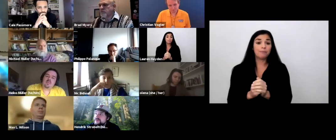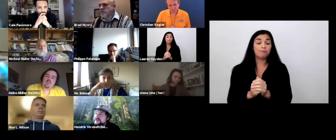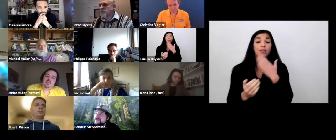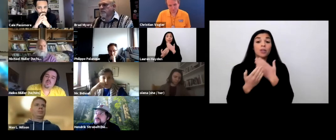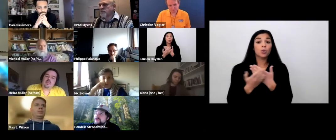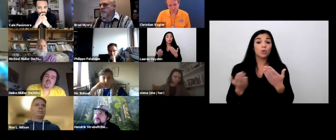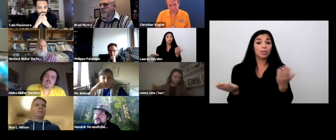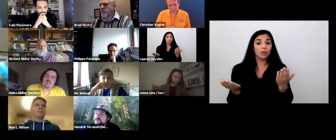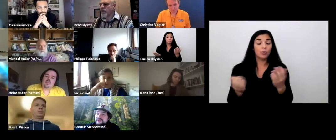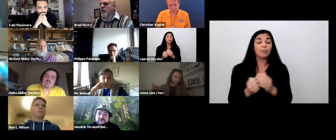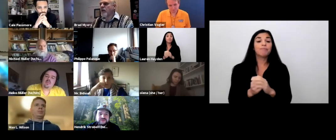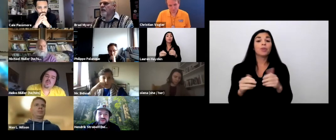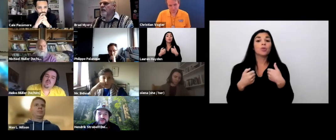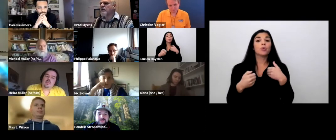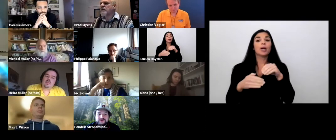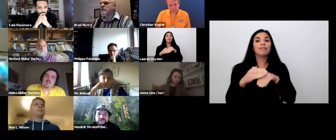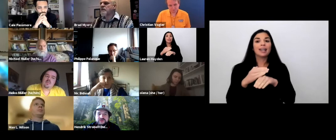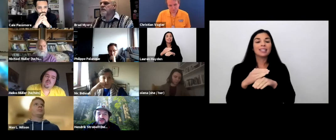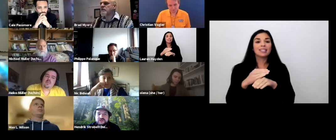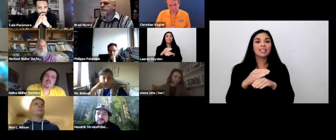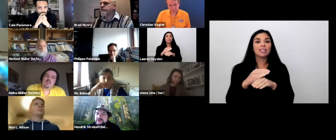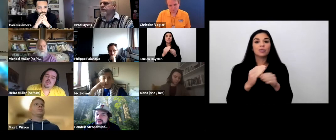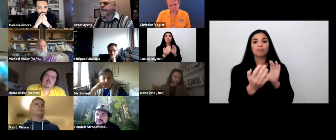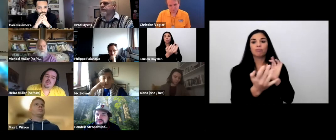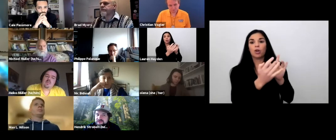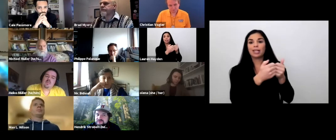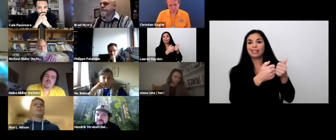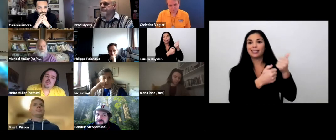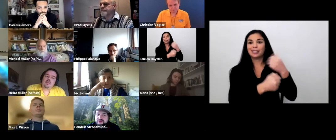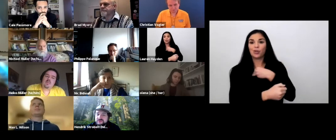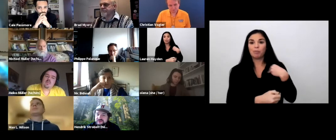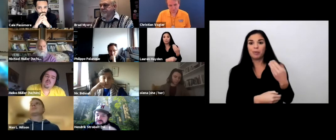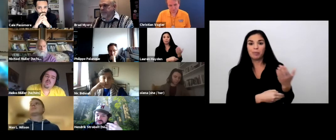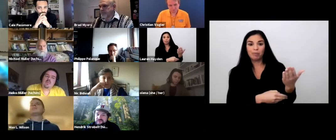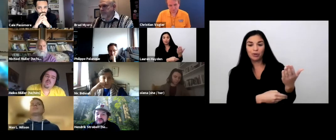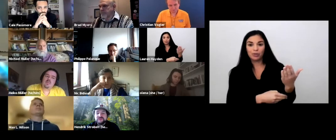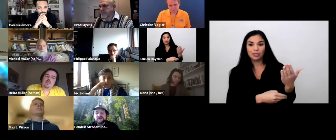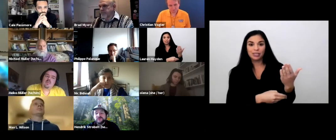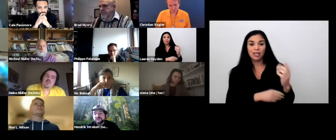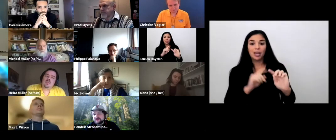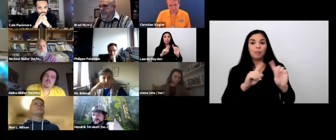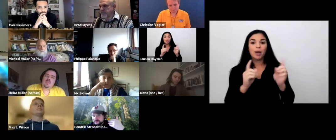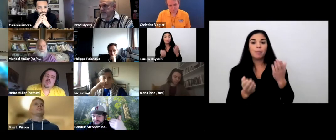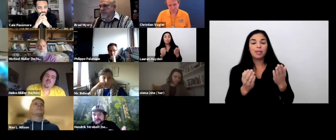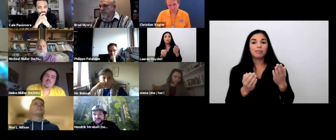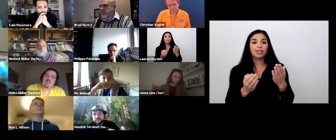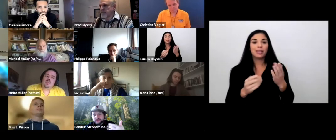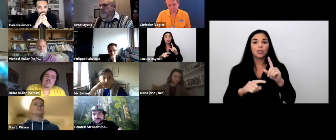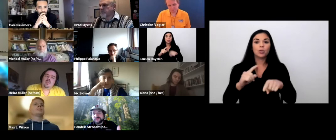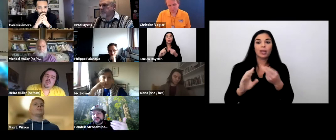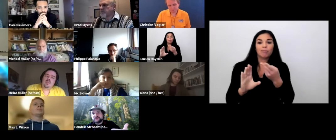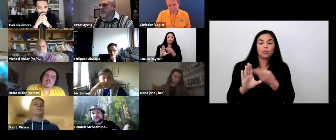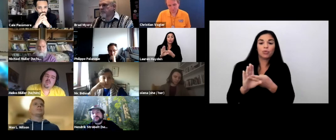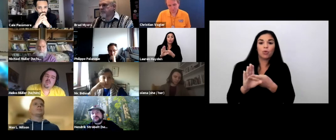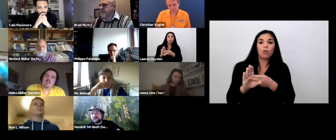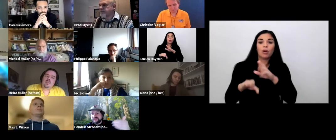also have access to mid-career or senior members you might not have access to in an on-site event, because quite often mid-career